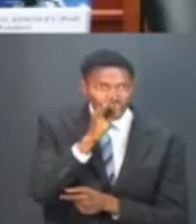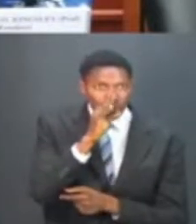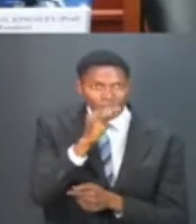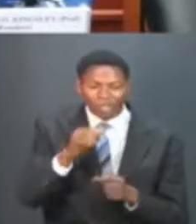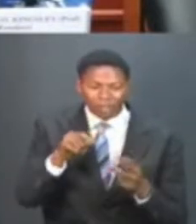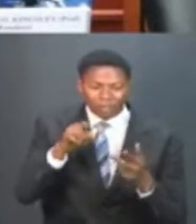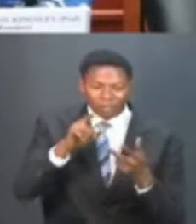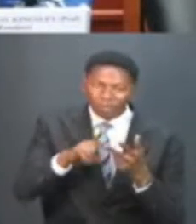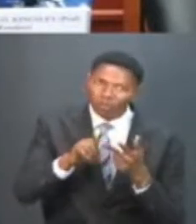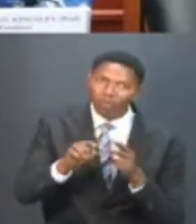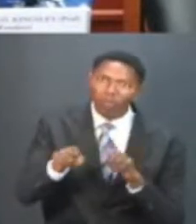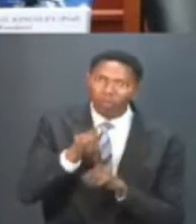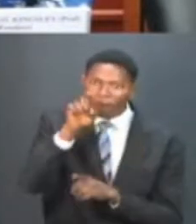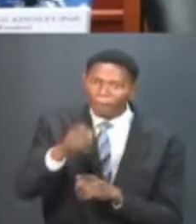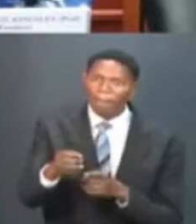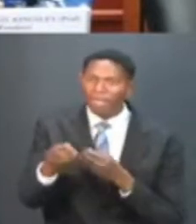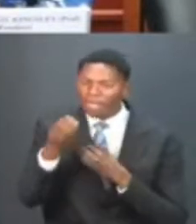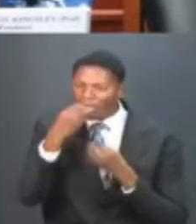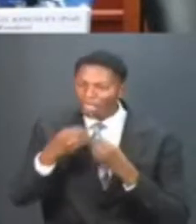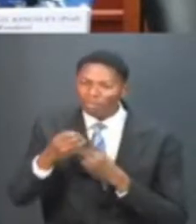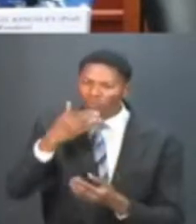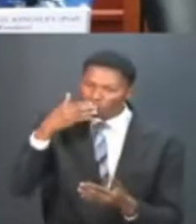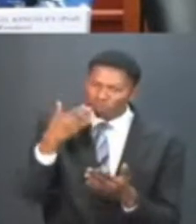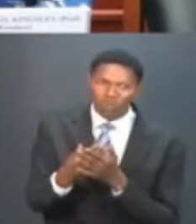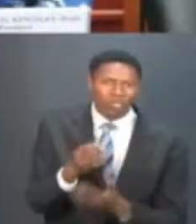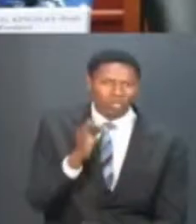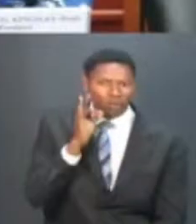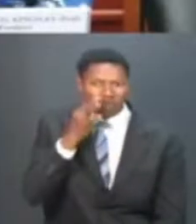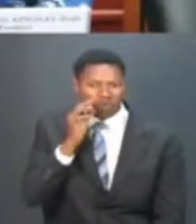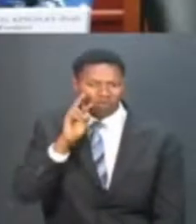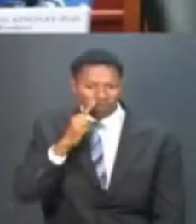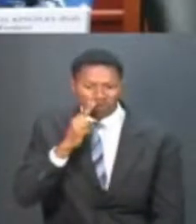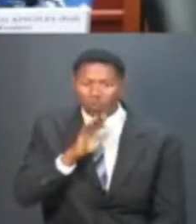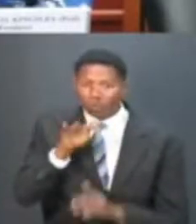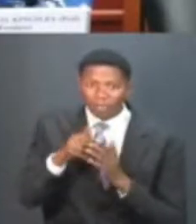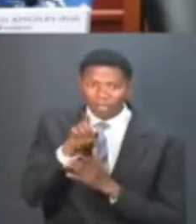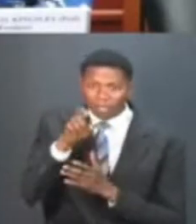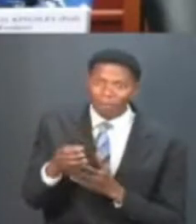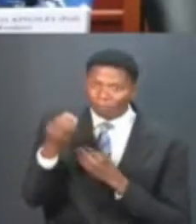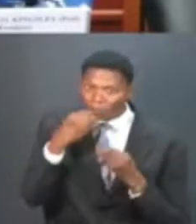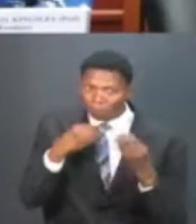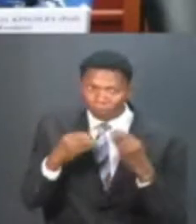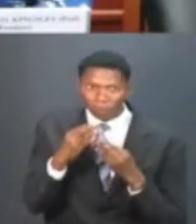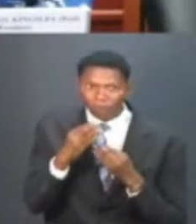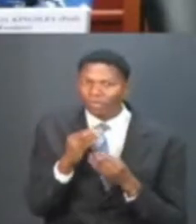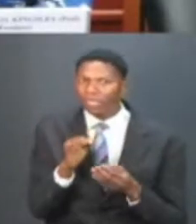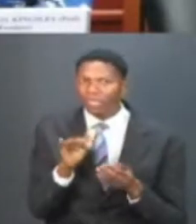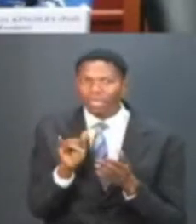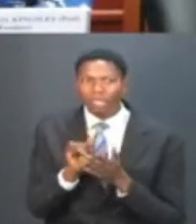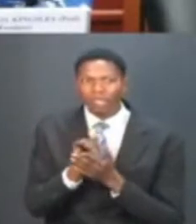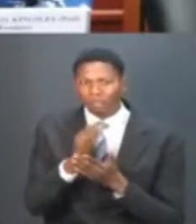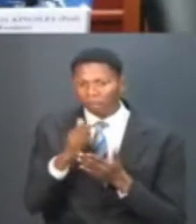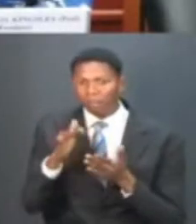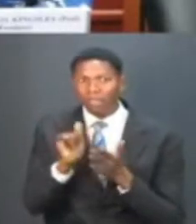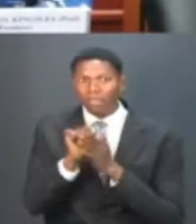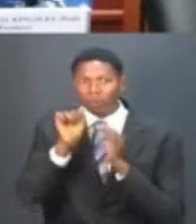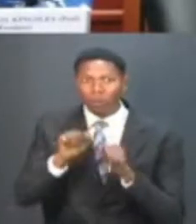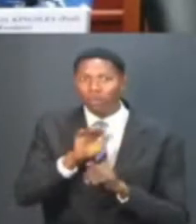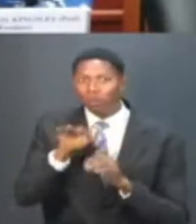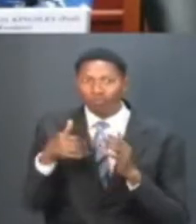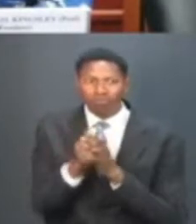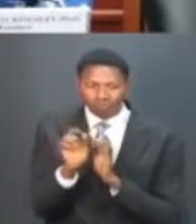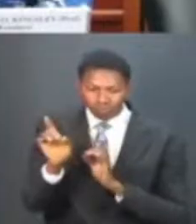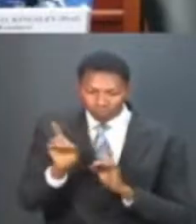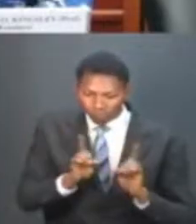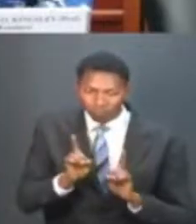fruit, healthy eating, fruit and co, and exercise, reducing needless weight gain. This is something that we can all associate ourselves